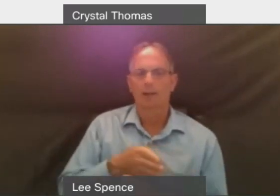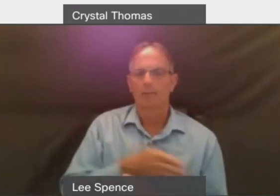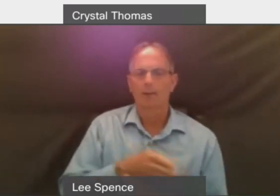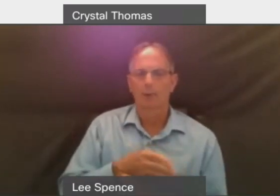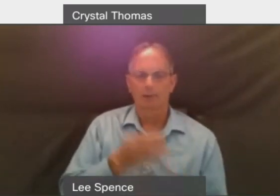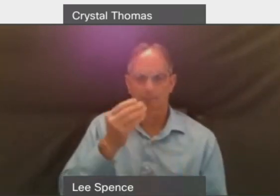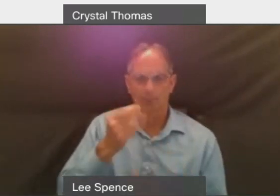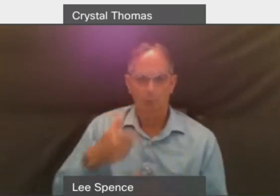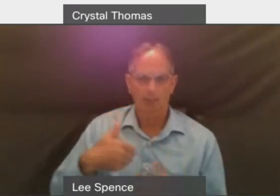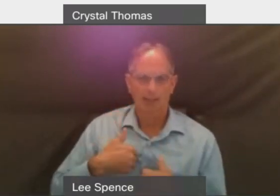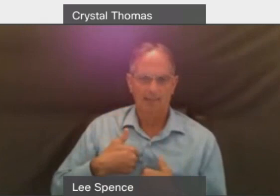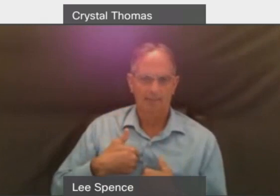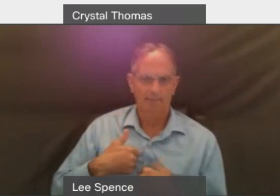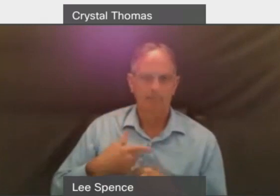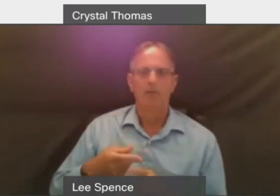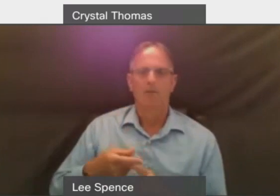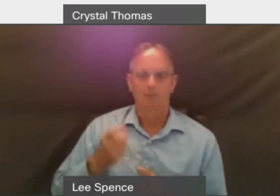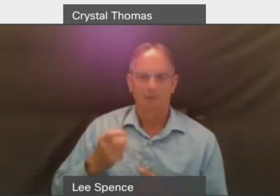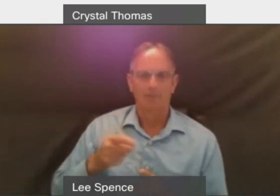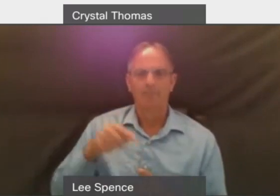have from our waiver rate study.